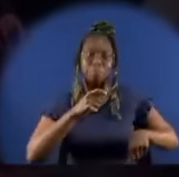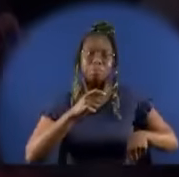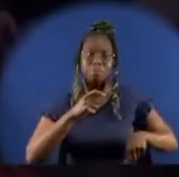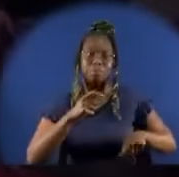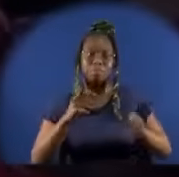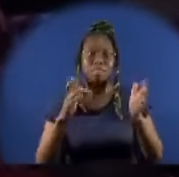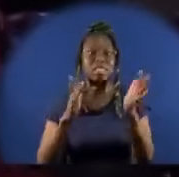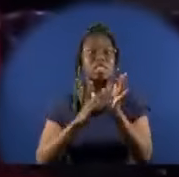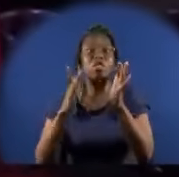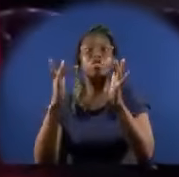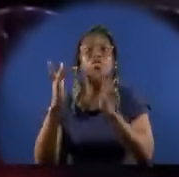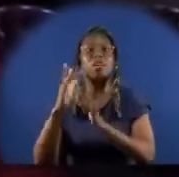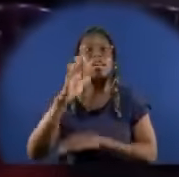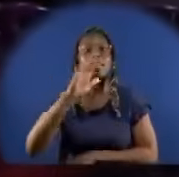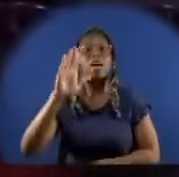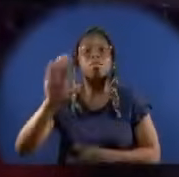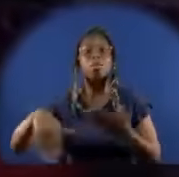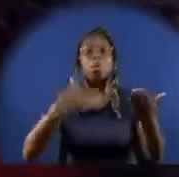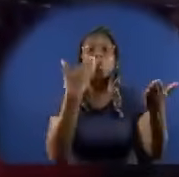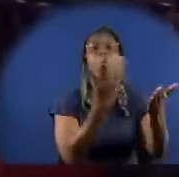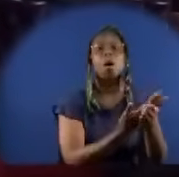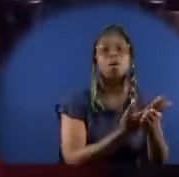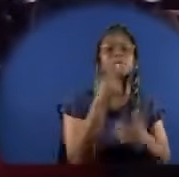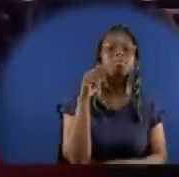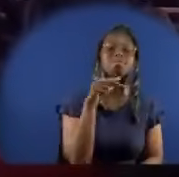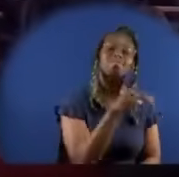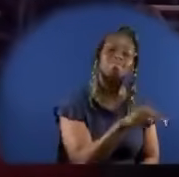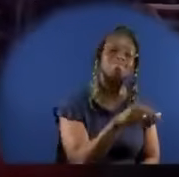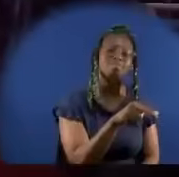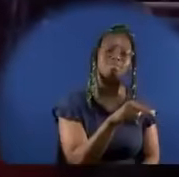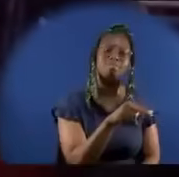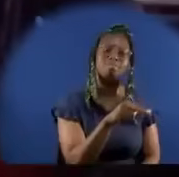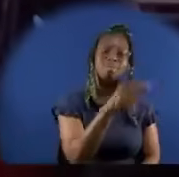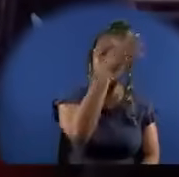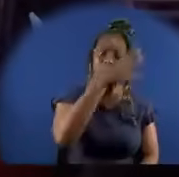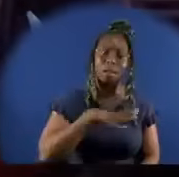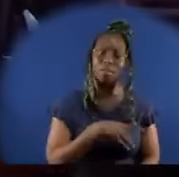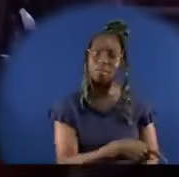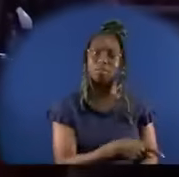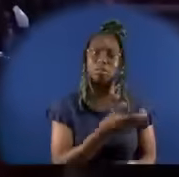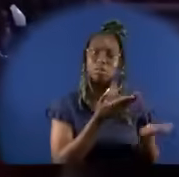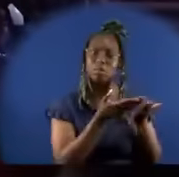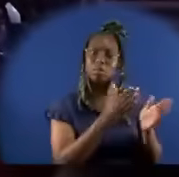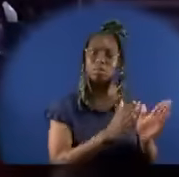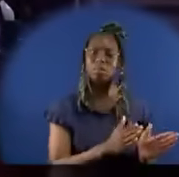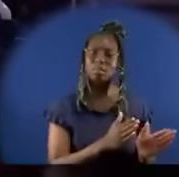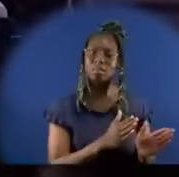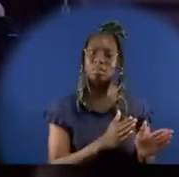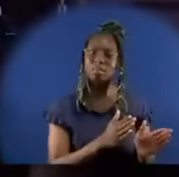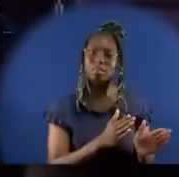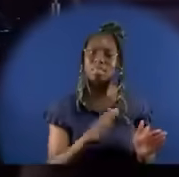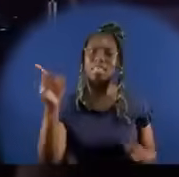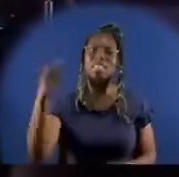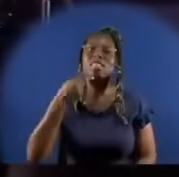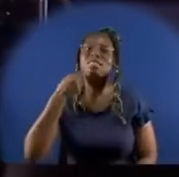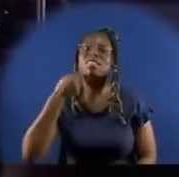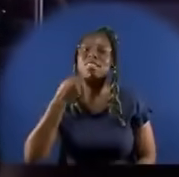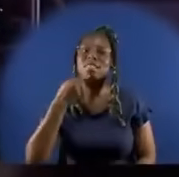never got to the house, never laid his hand on the brother. He just spoke a